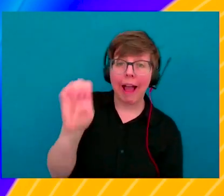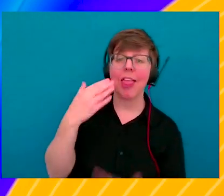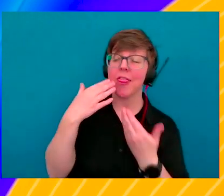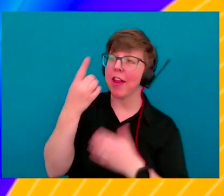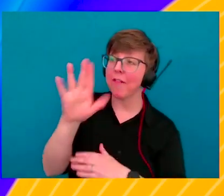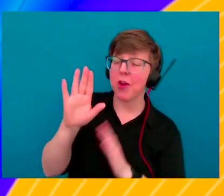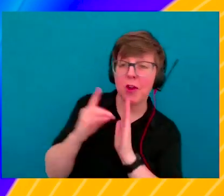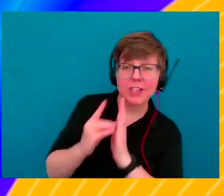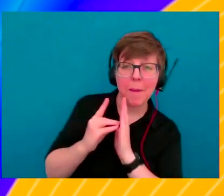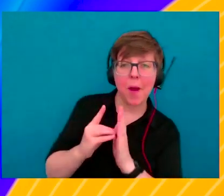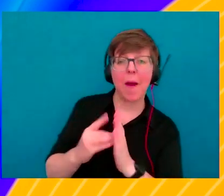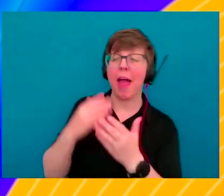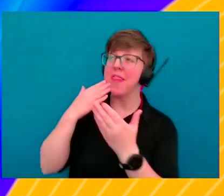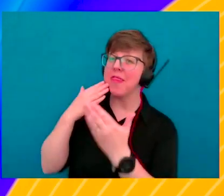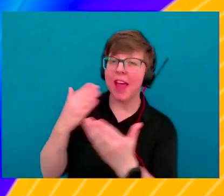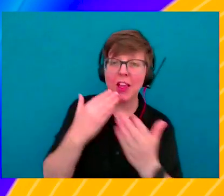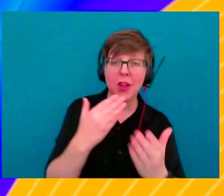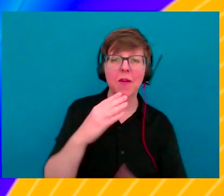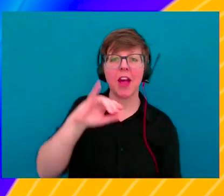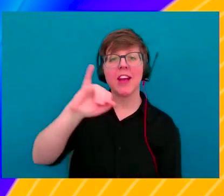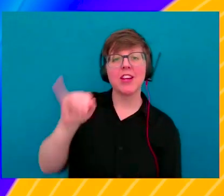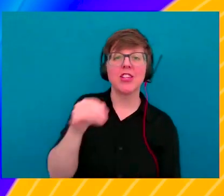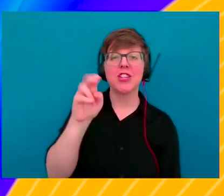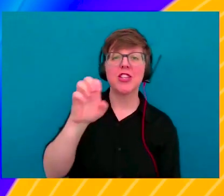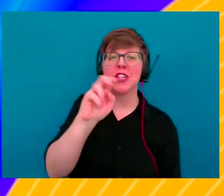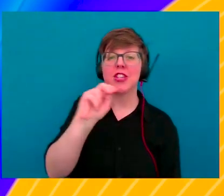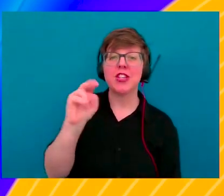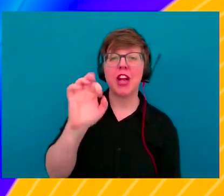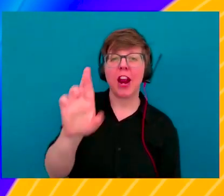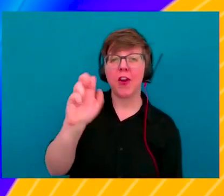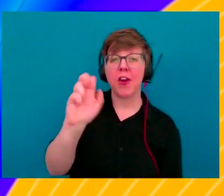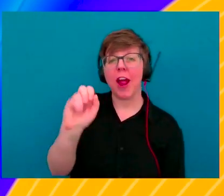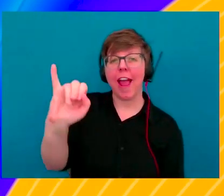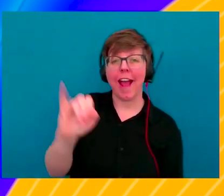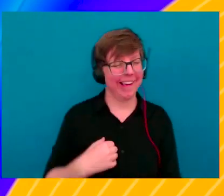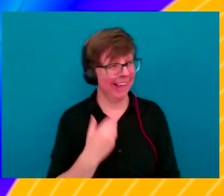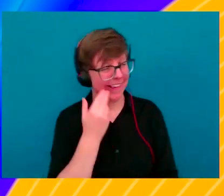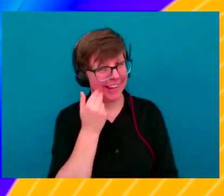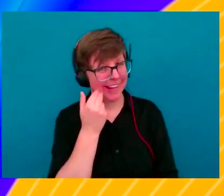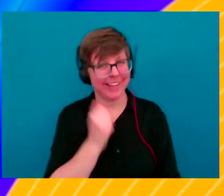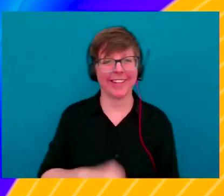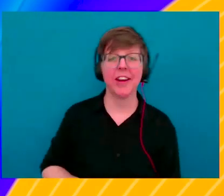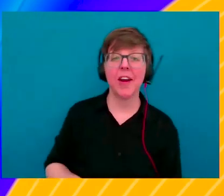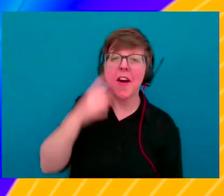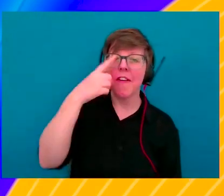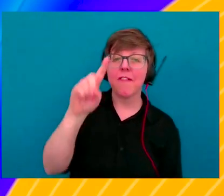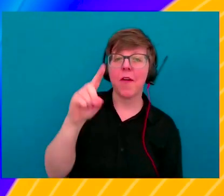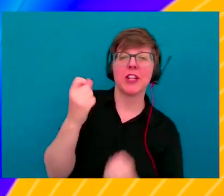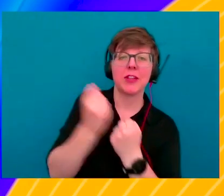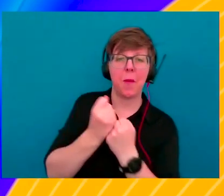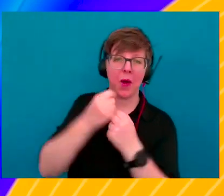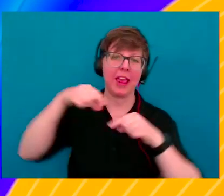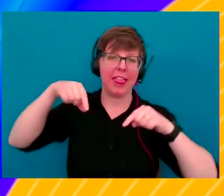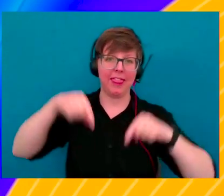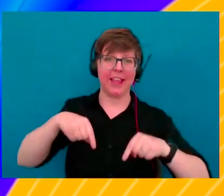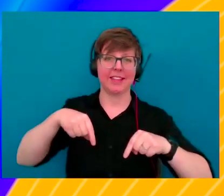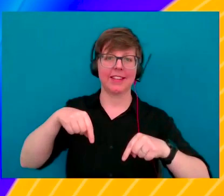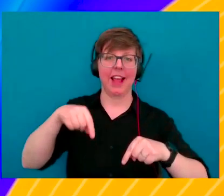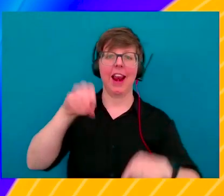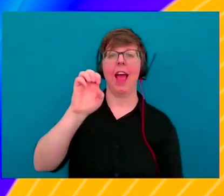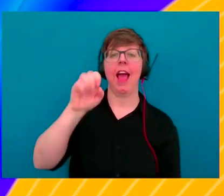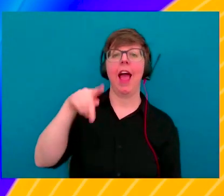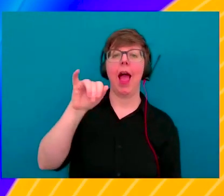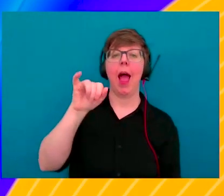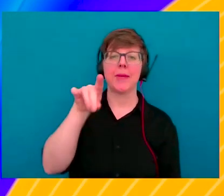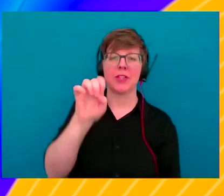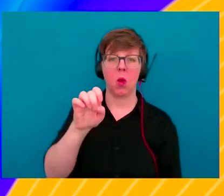out to Jennifer AI for supporting She does. this episode. She's a queen. And we'll be back right